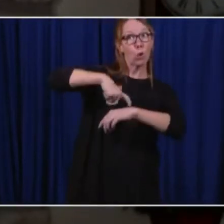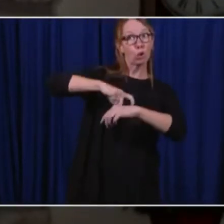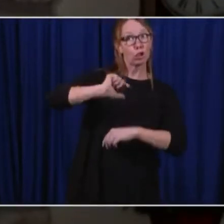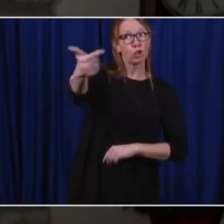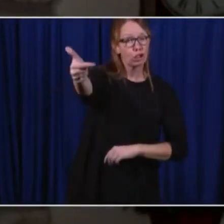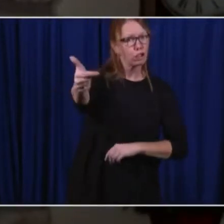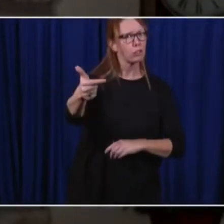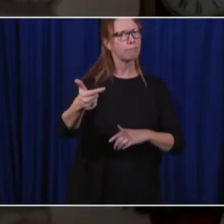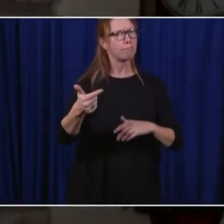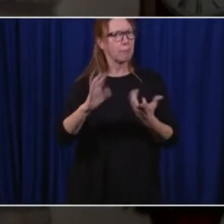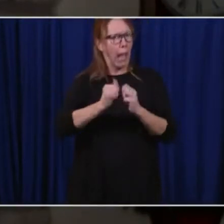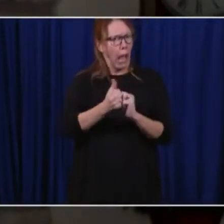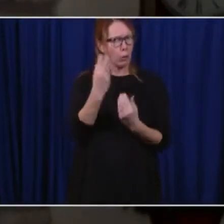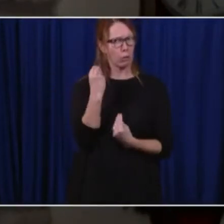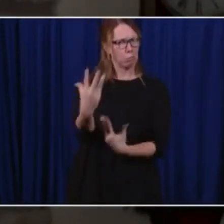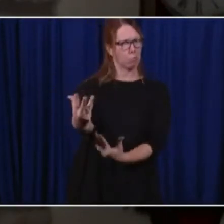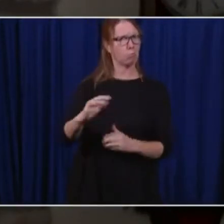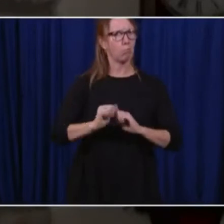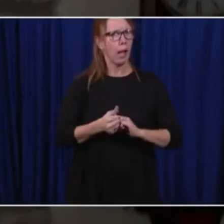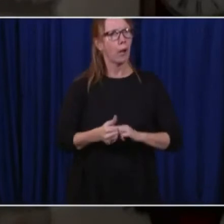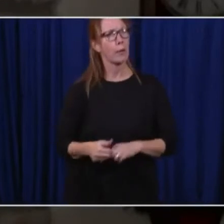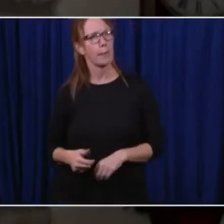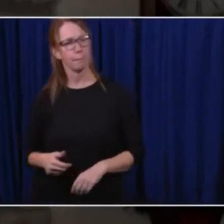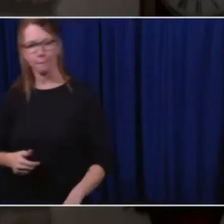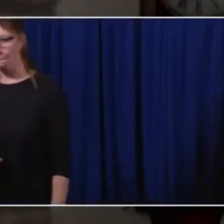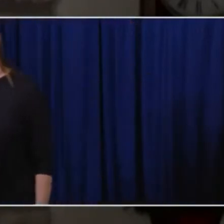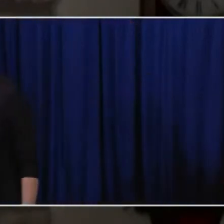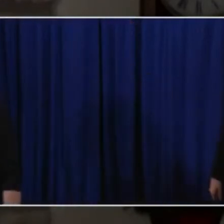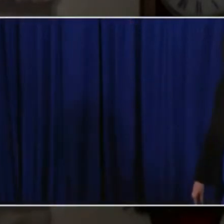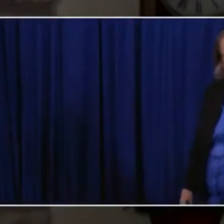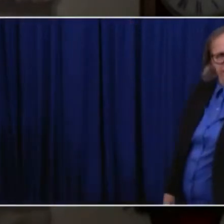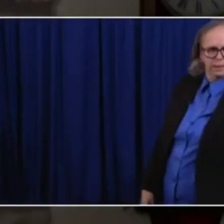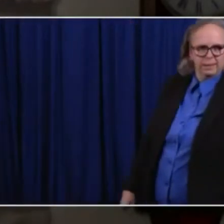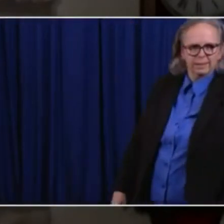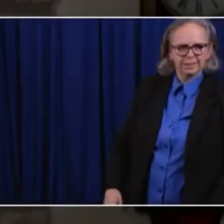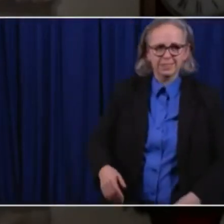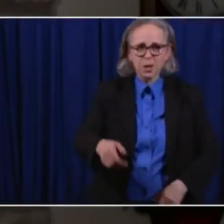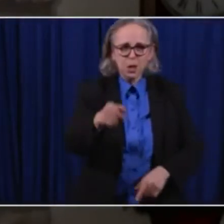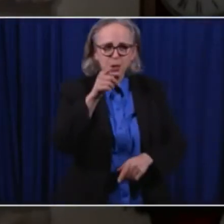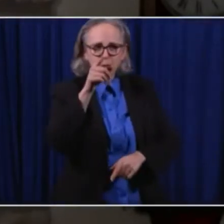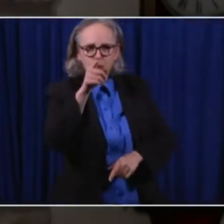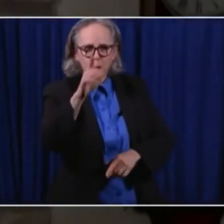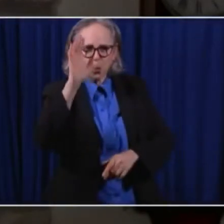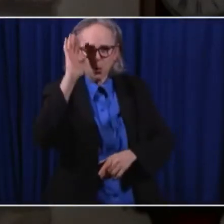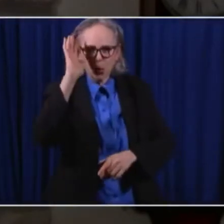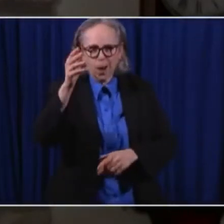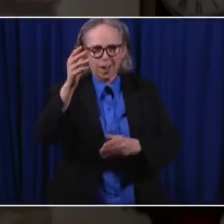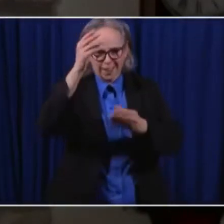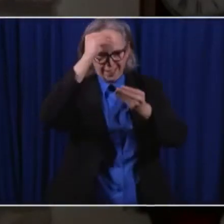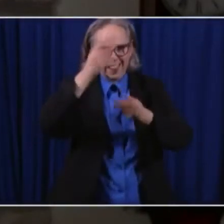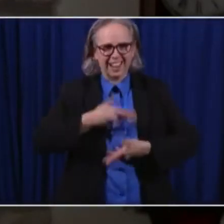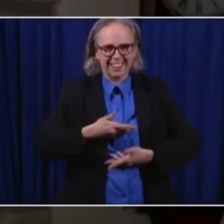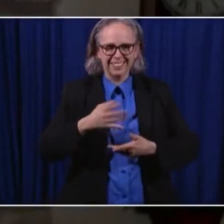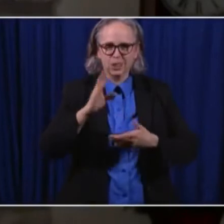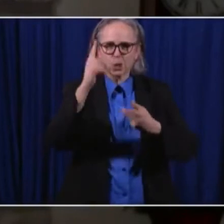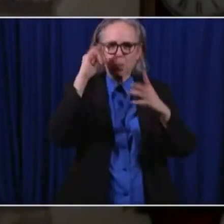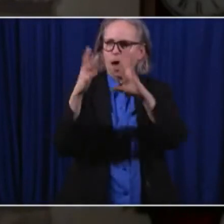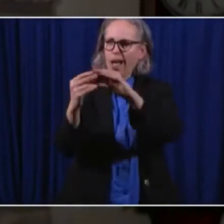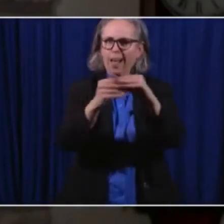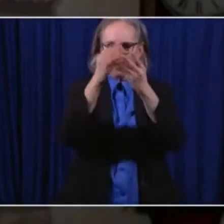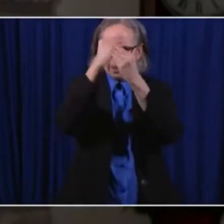your vaccination? Well, you're going to notify them, and other reporters and